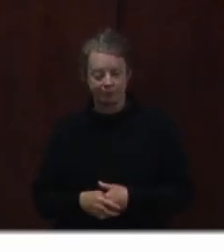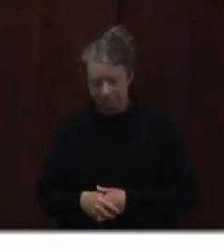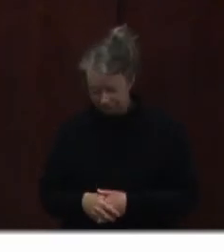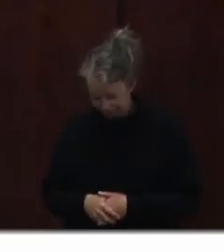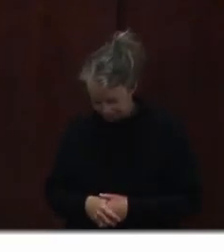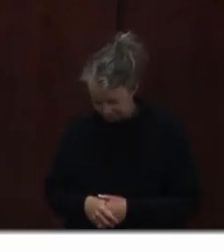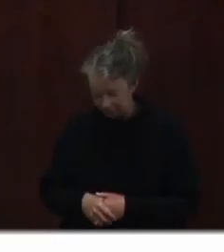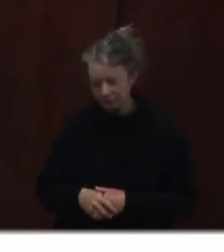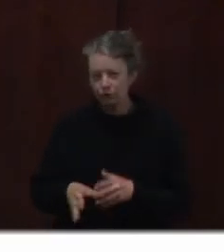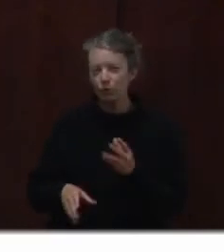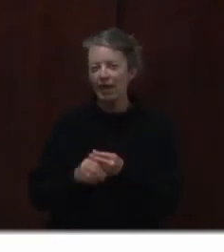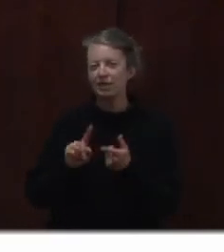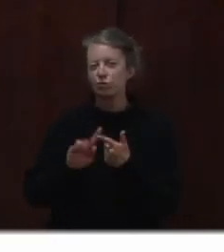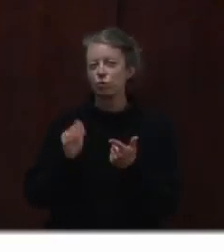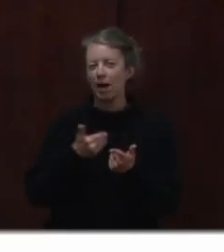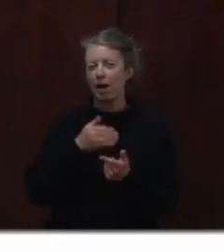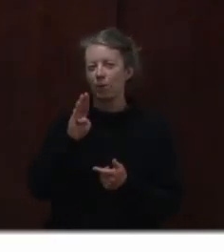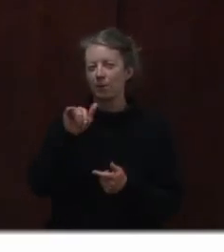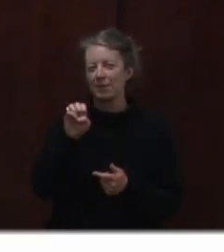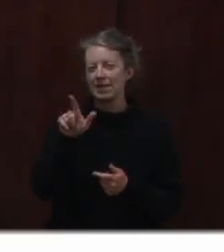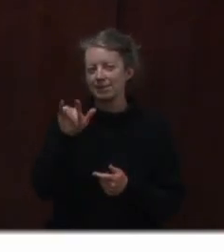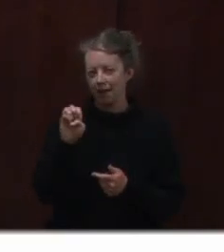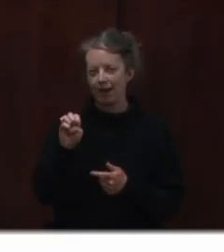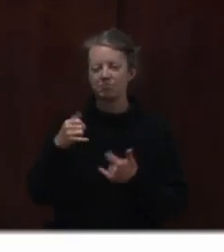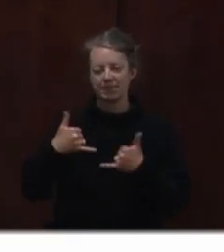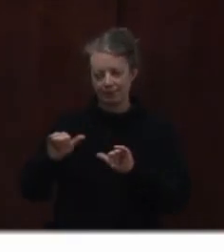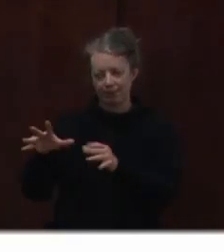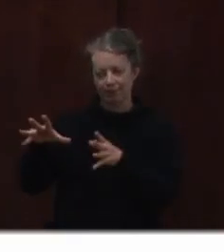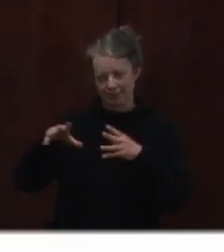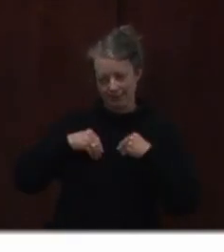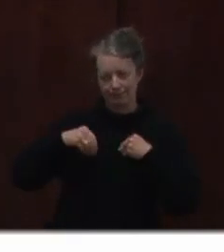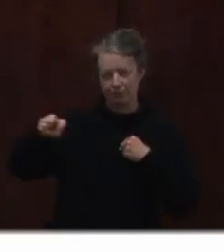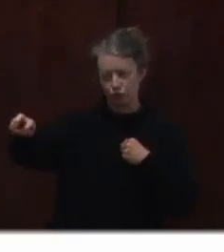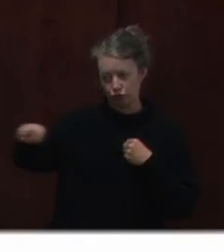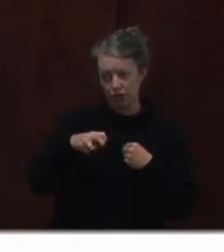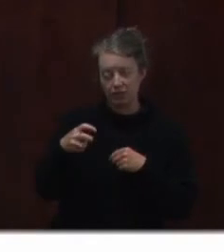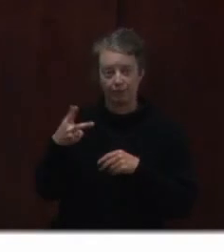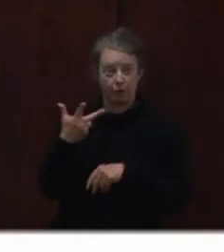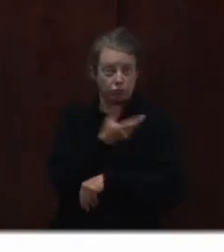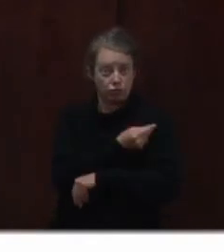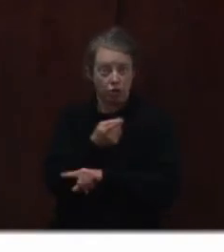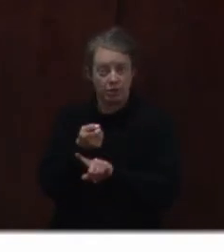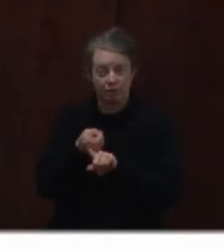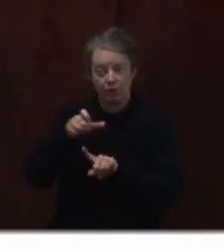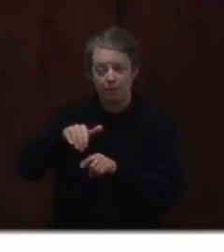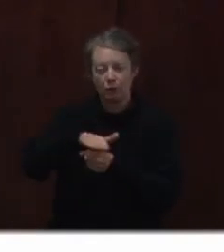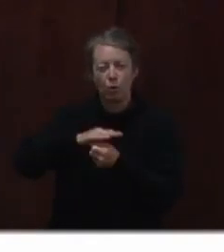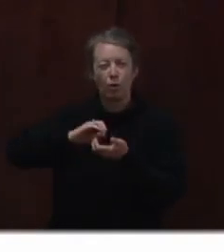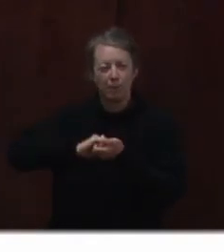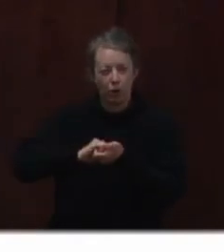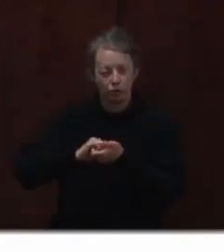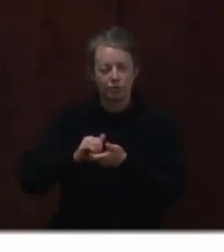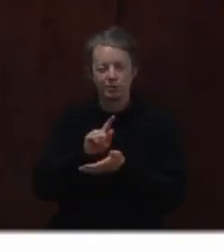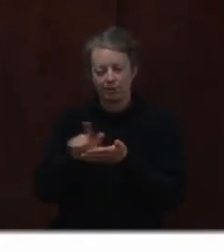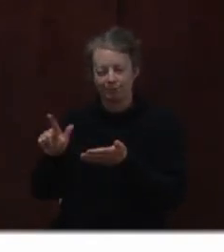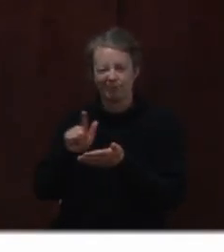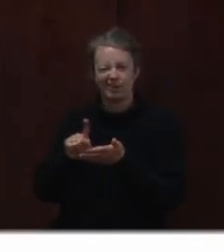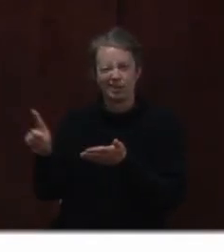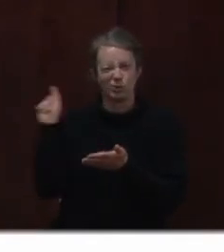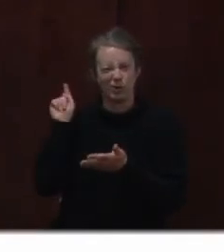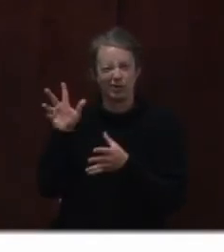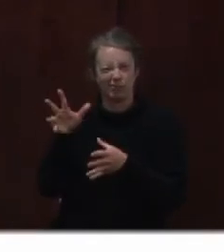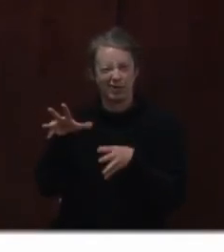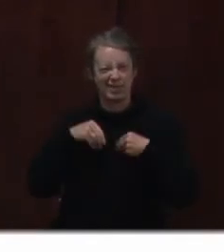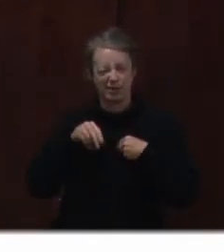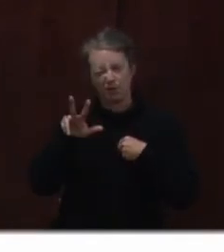our baseline, we continue to accept transfers from local partners. Last week, we accepted about 300 doses from our partner at Mission Hospital.